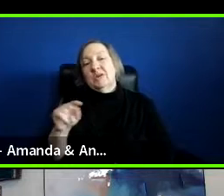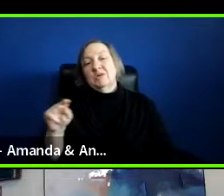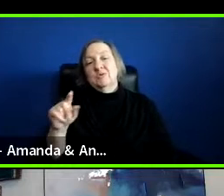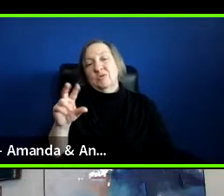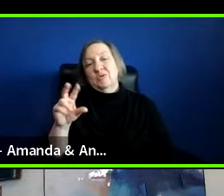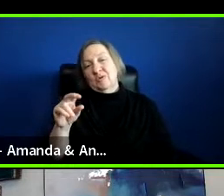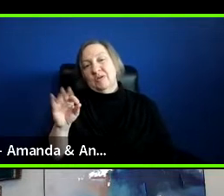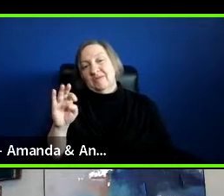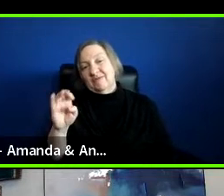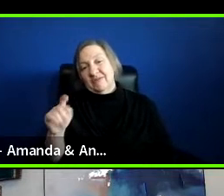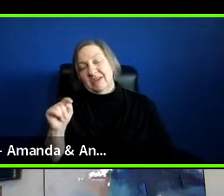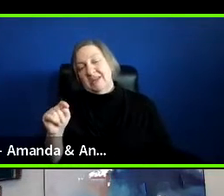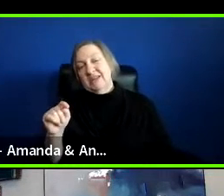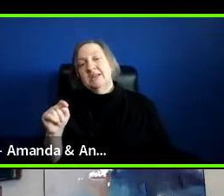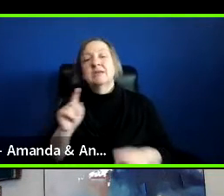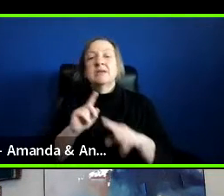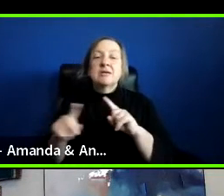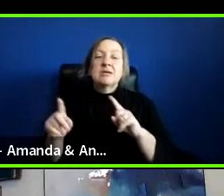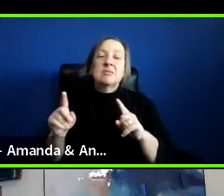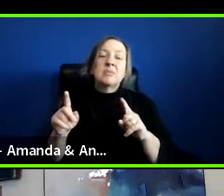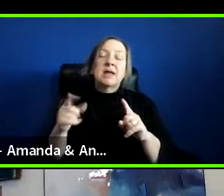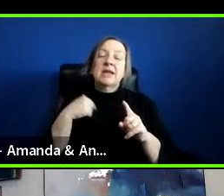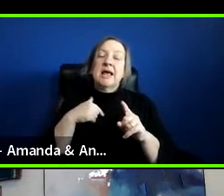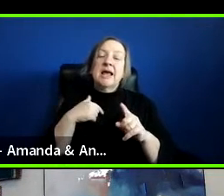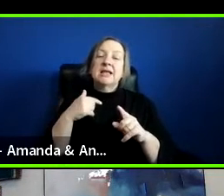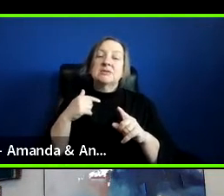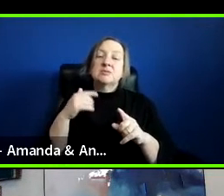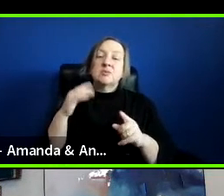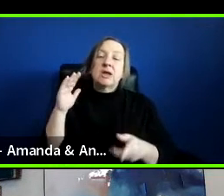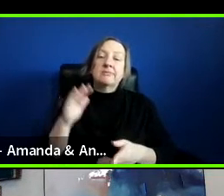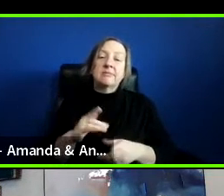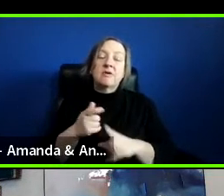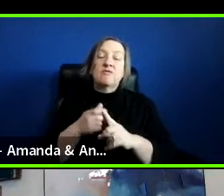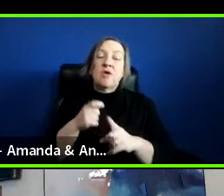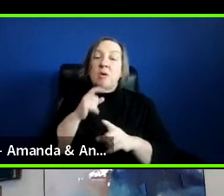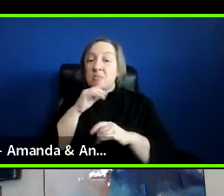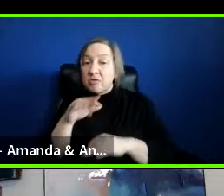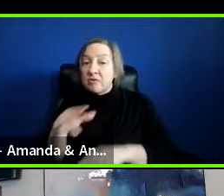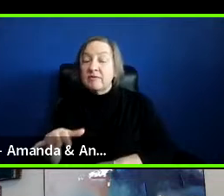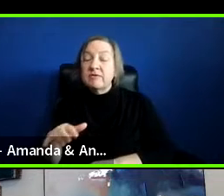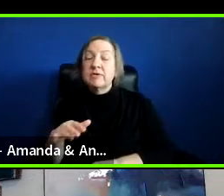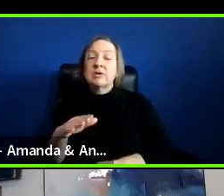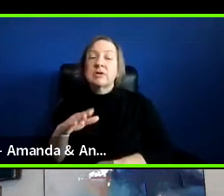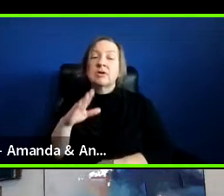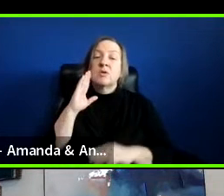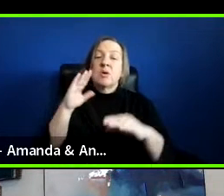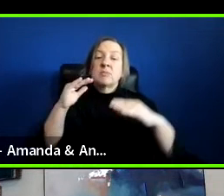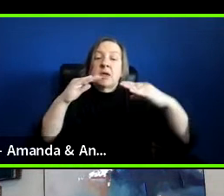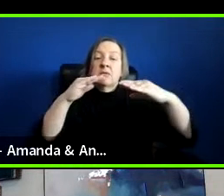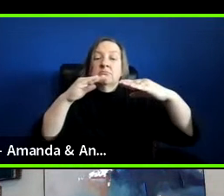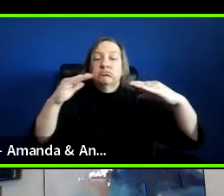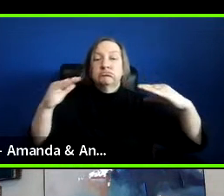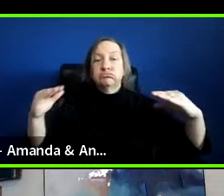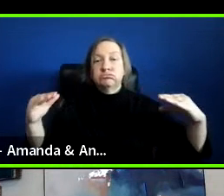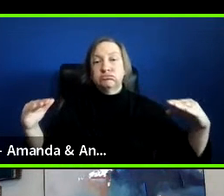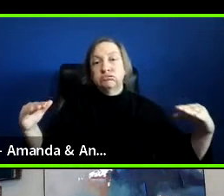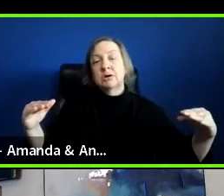where we're looking at. But in general, as we're going down, coming away from the river, we'll be coming down closer